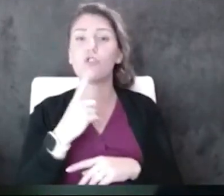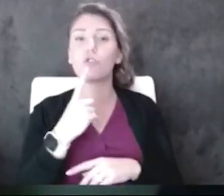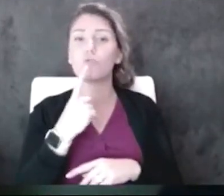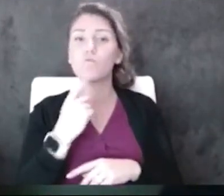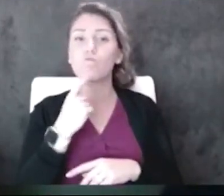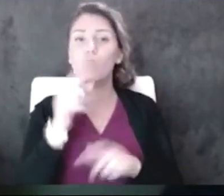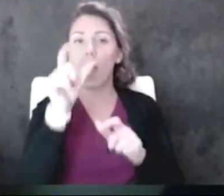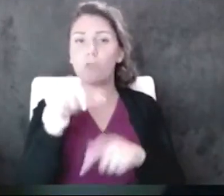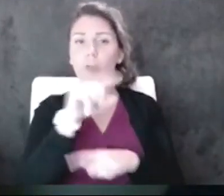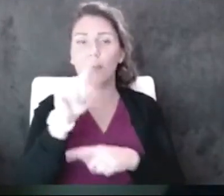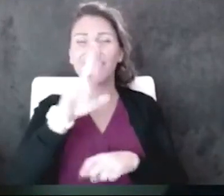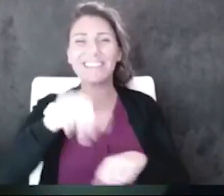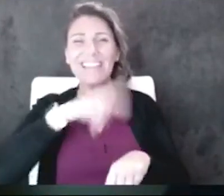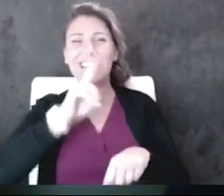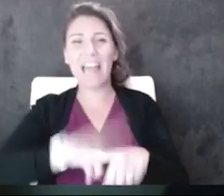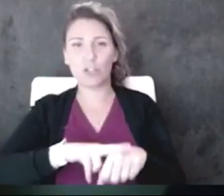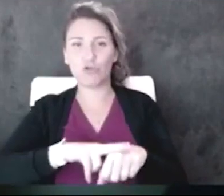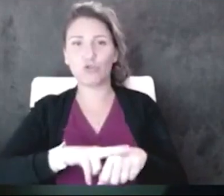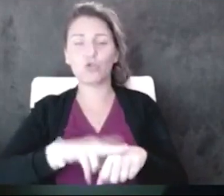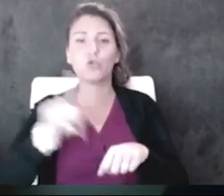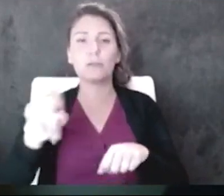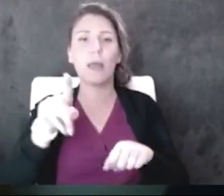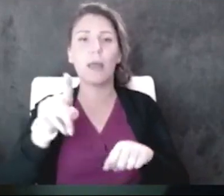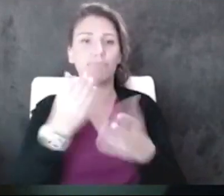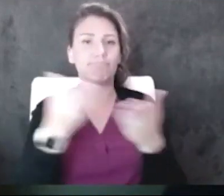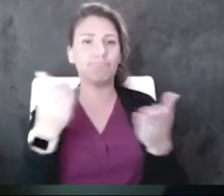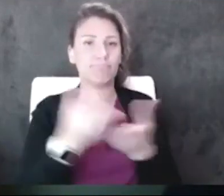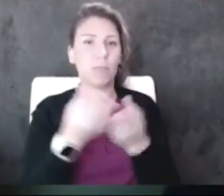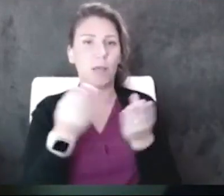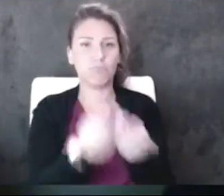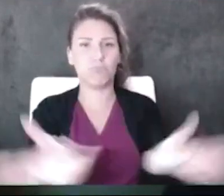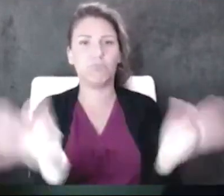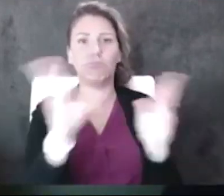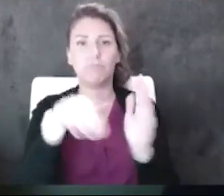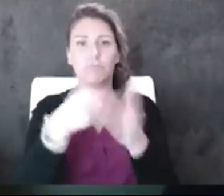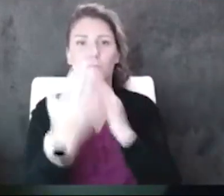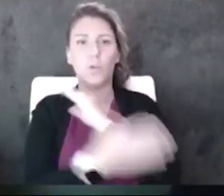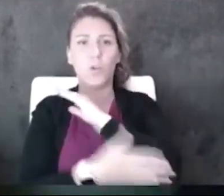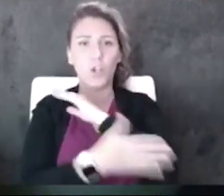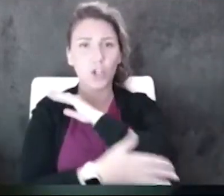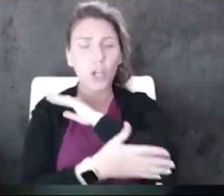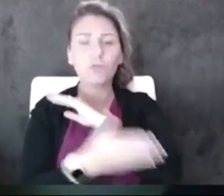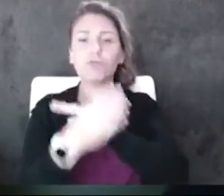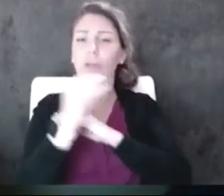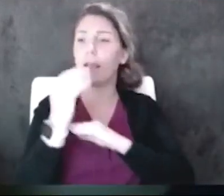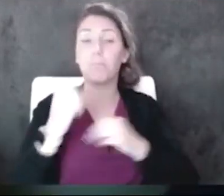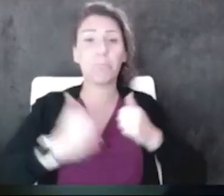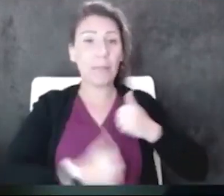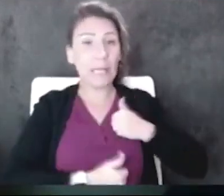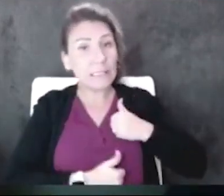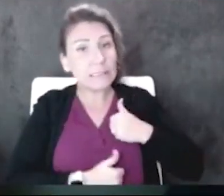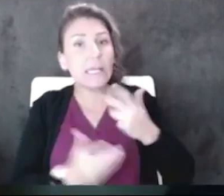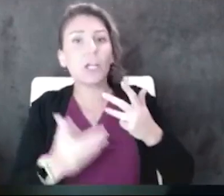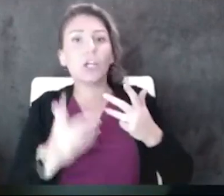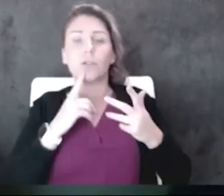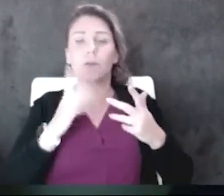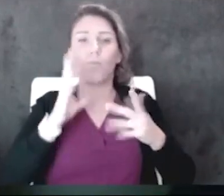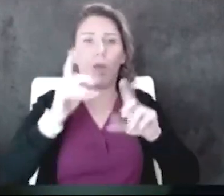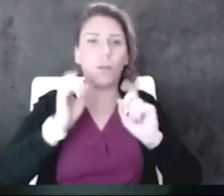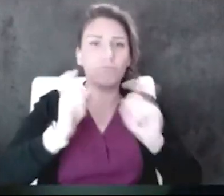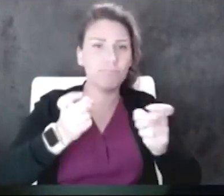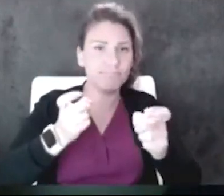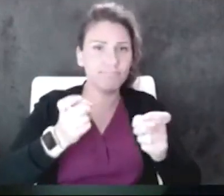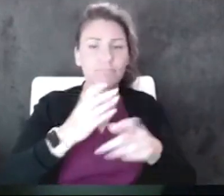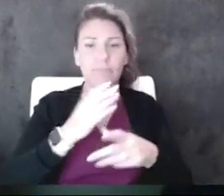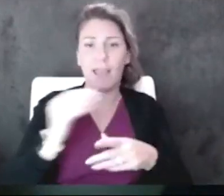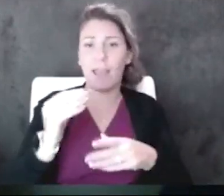blood center. So they supply blood across the country. They'll supply blood to military establishments sometimes. The Community